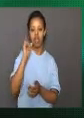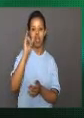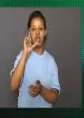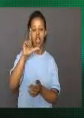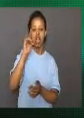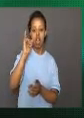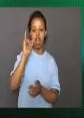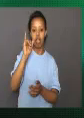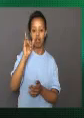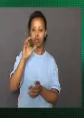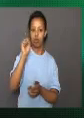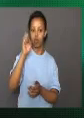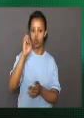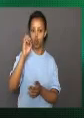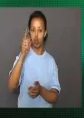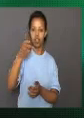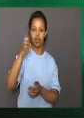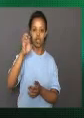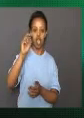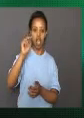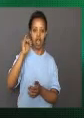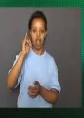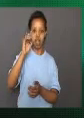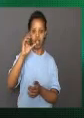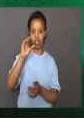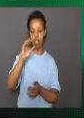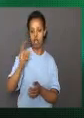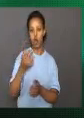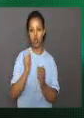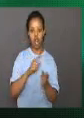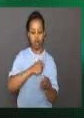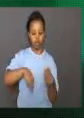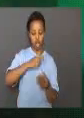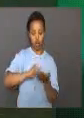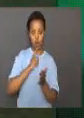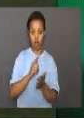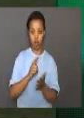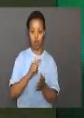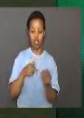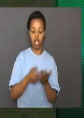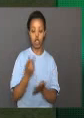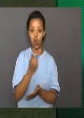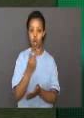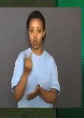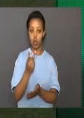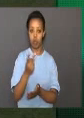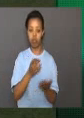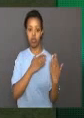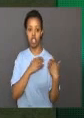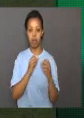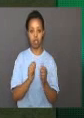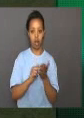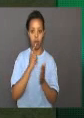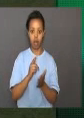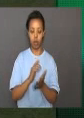few viruses are capable of carrying out both. In lytic